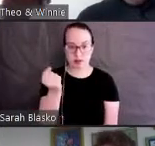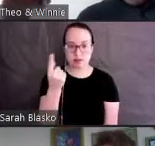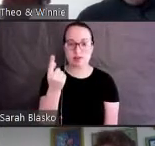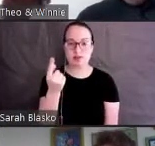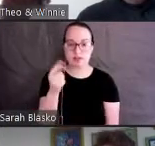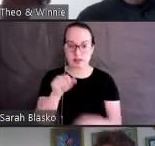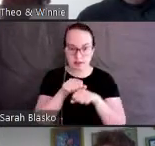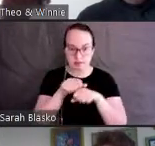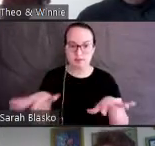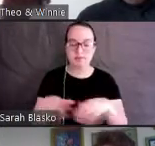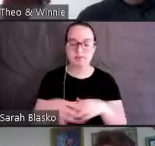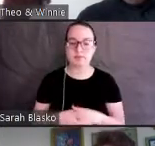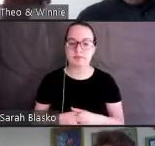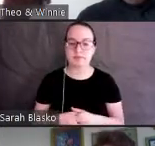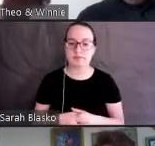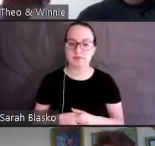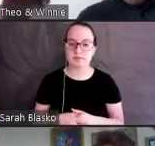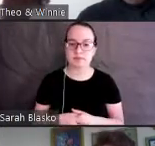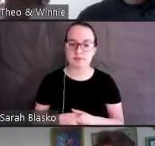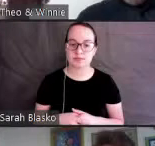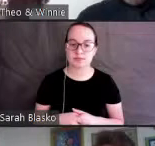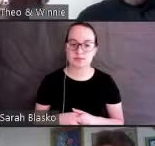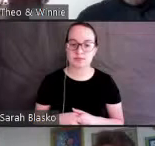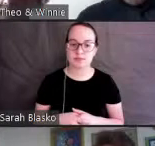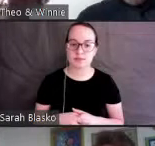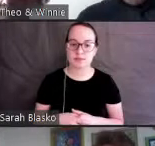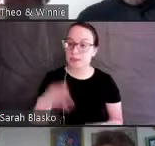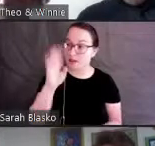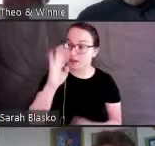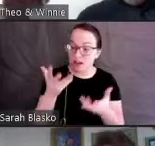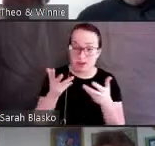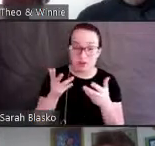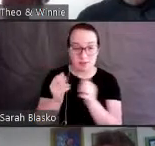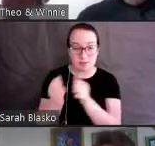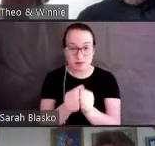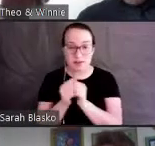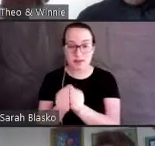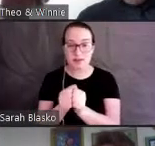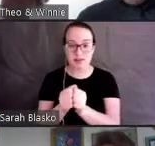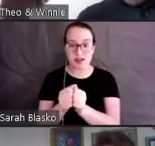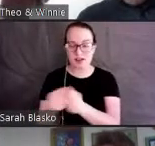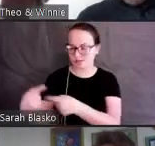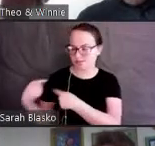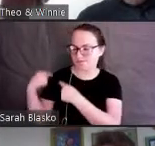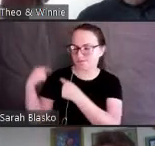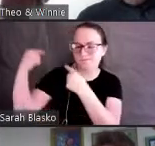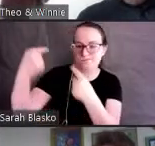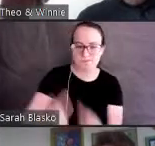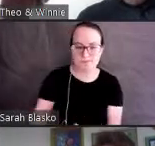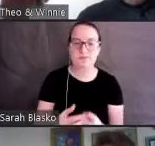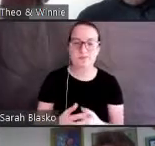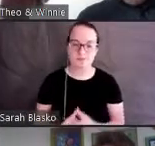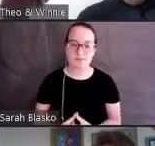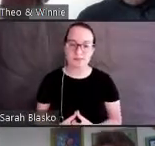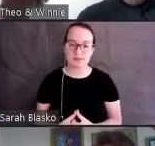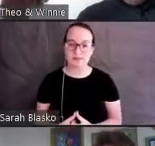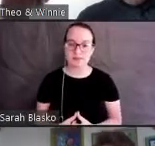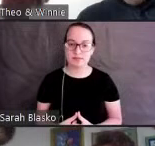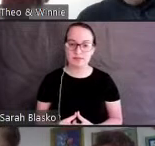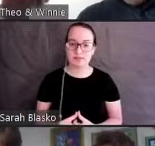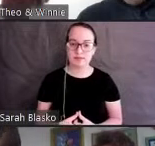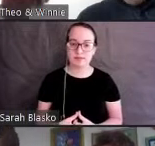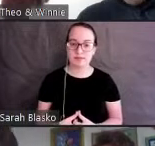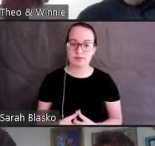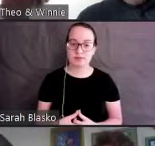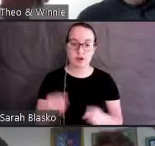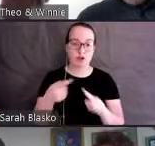walked us through how God always wanted to be with us, like from the very beginning. You know, God was walking in the cool of the day in the garden. You know, God